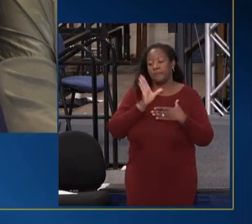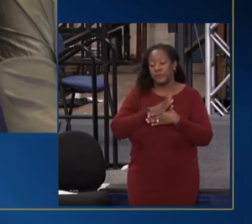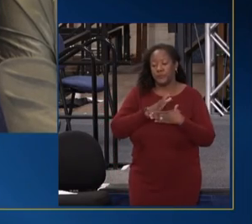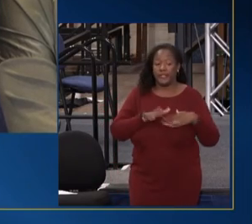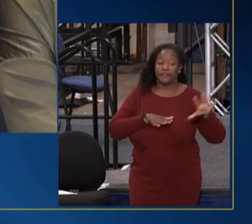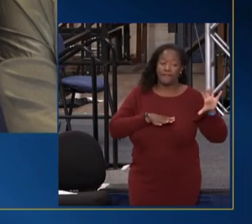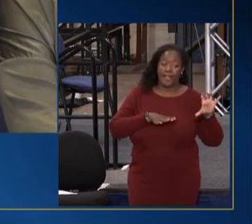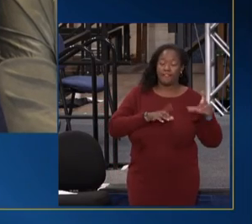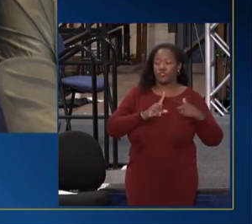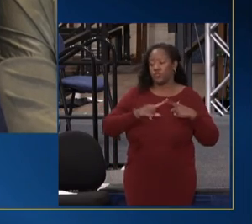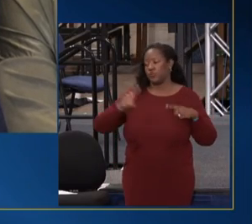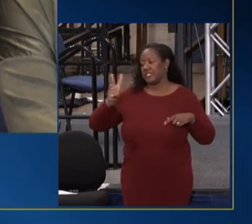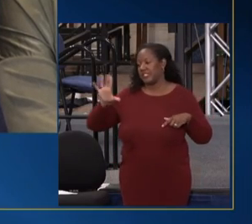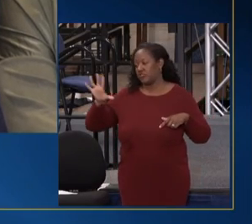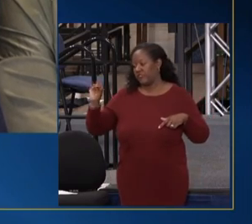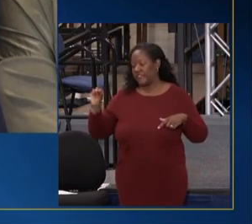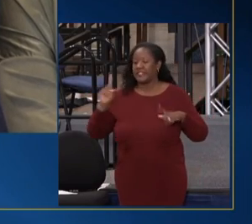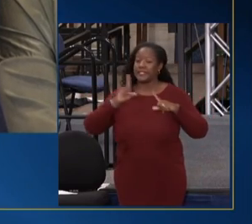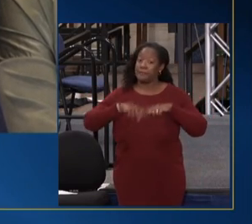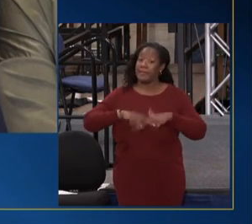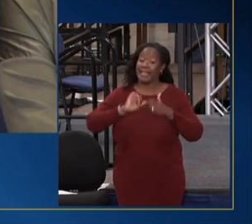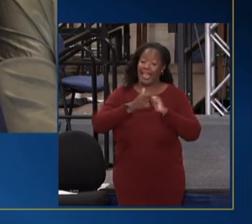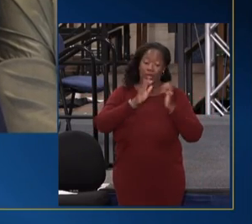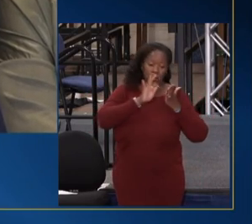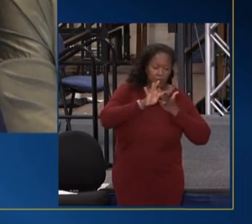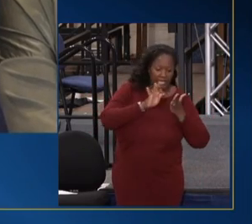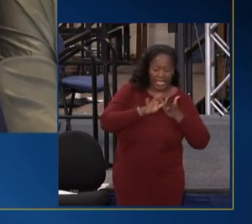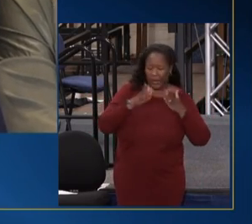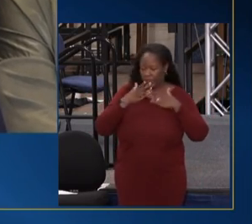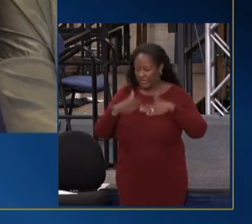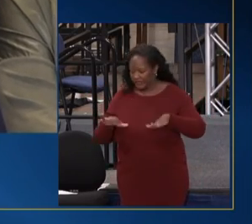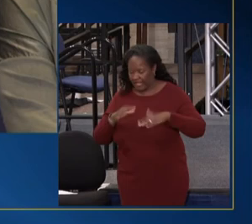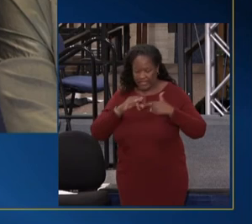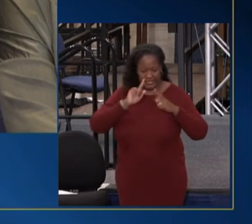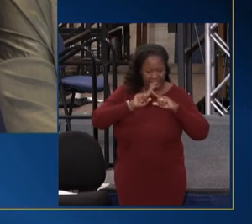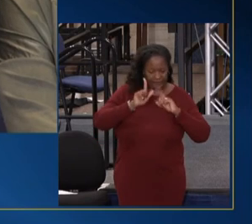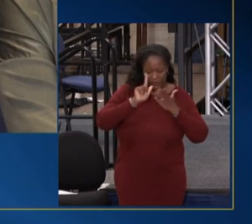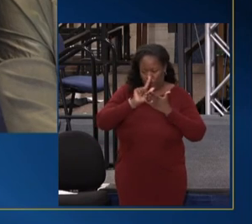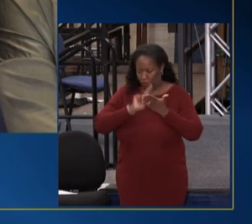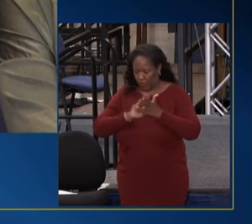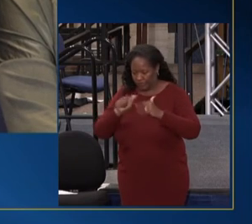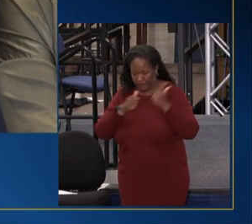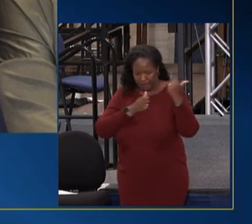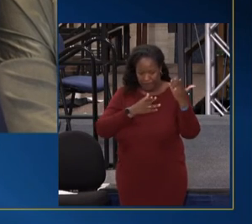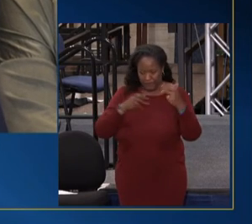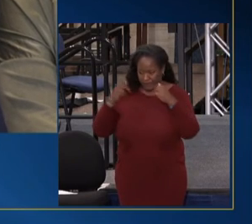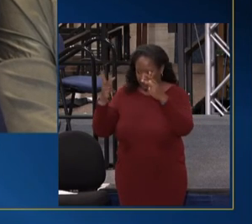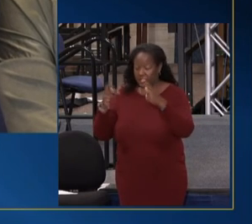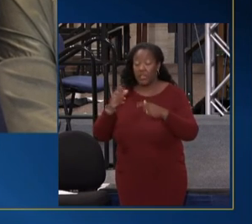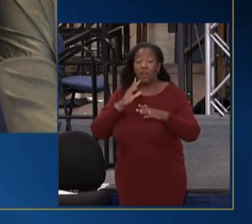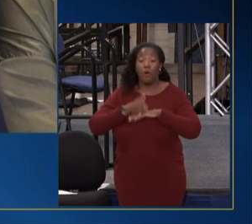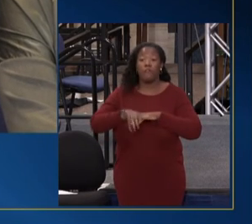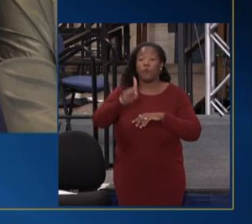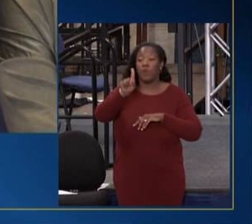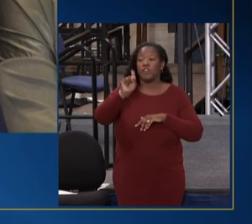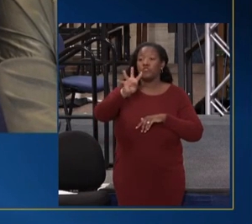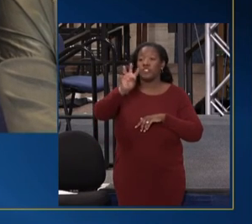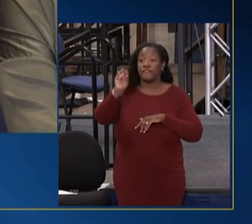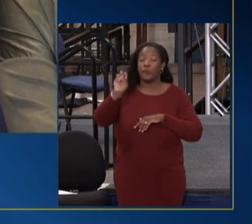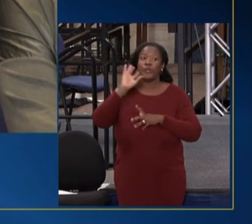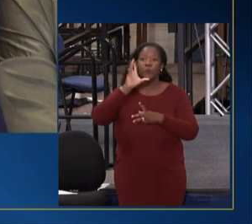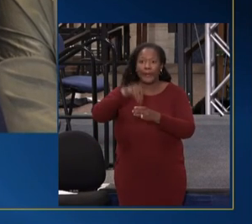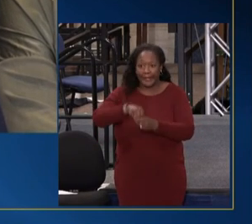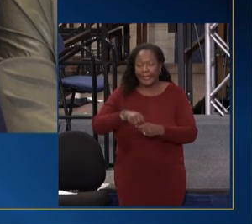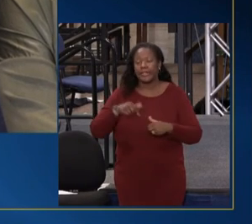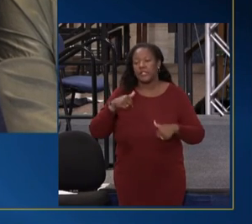500 to 650, depending upon how you count it and how you slice and dice the laws that are being proposed, over 140 of them were in my